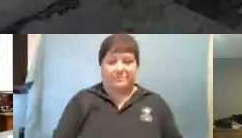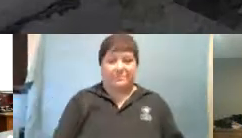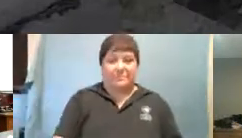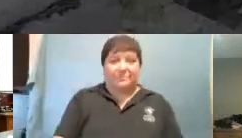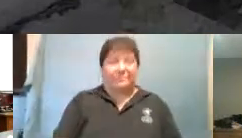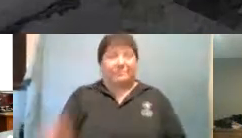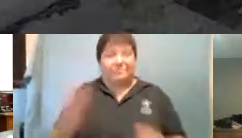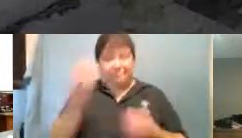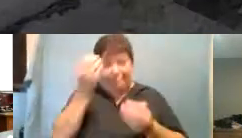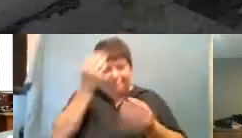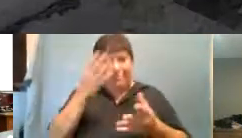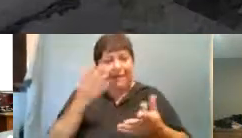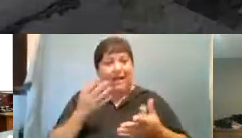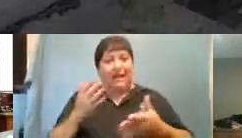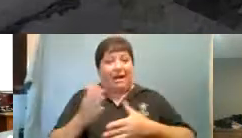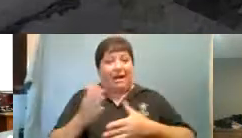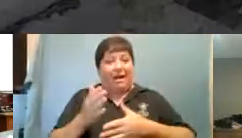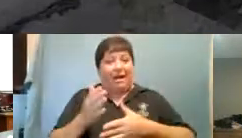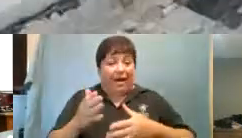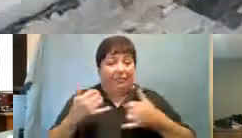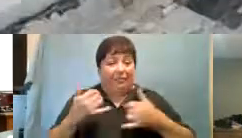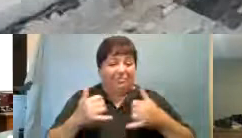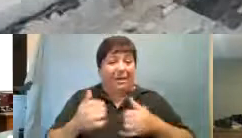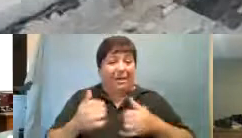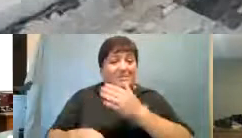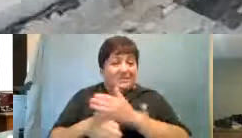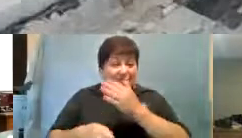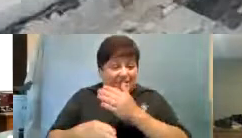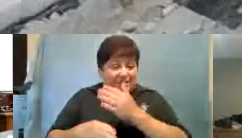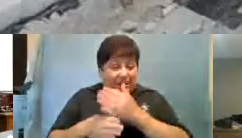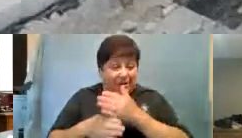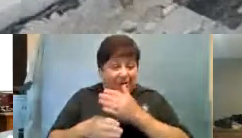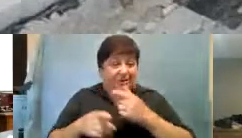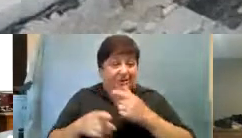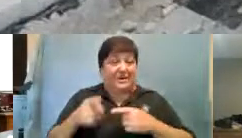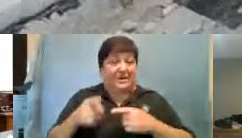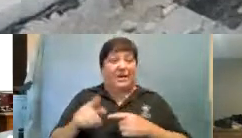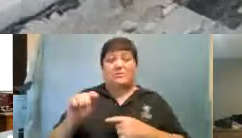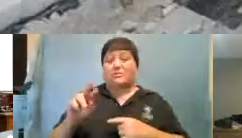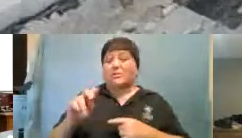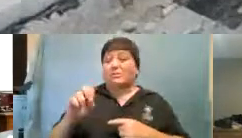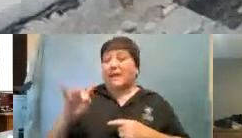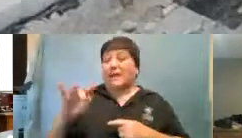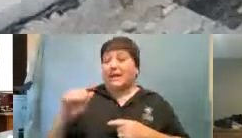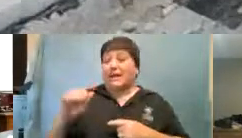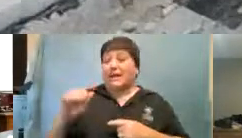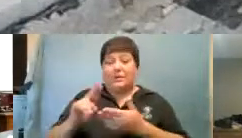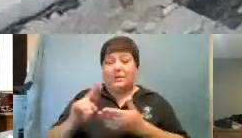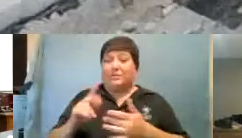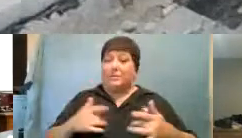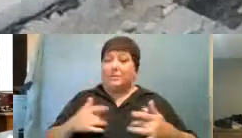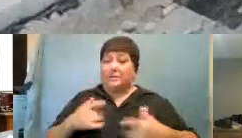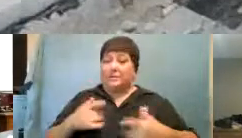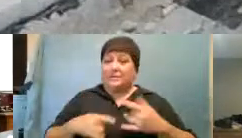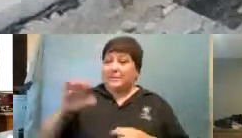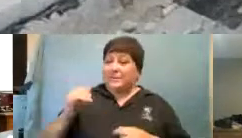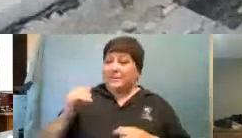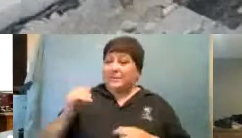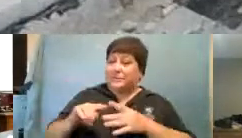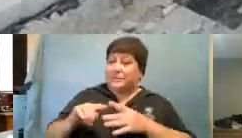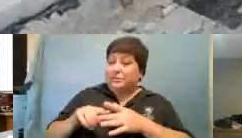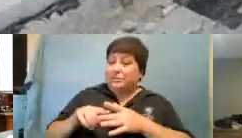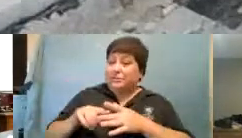Transylvania. I'm really excited for CJ to be able to start his collegiate career at Midway for baseball. But we had this, we